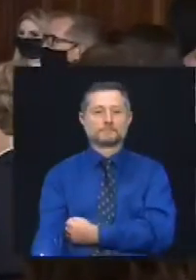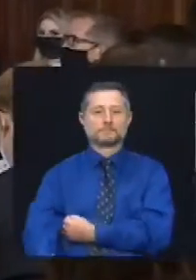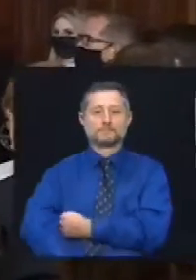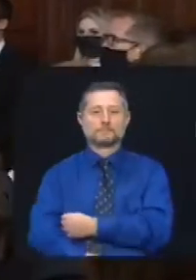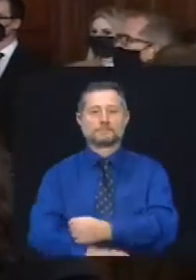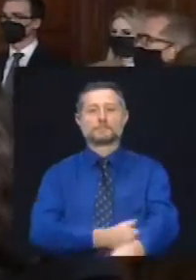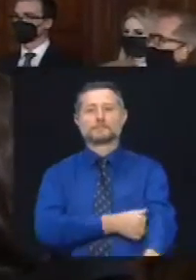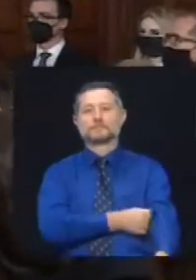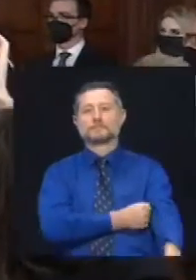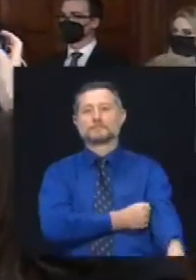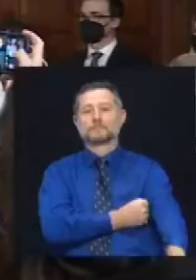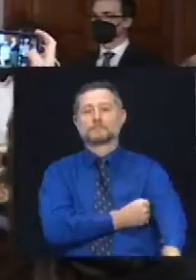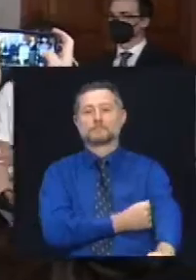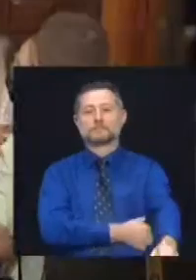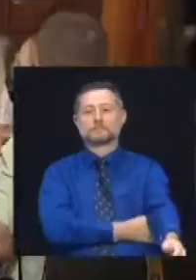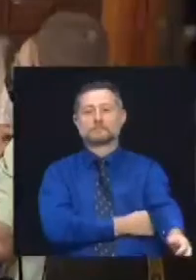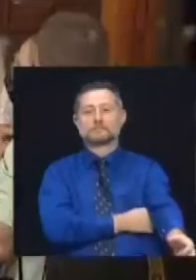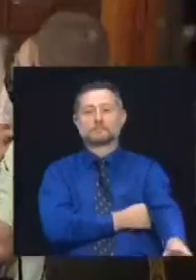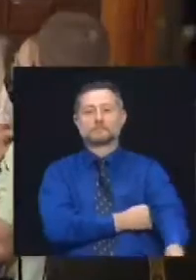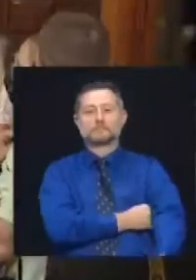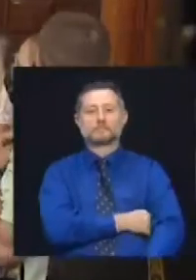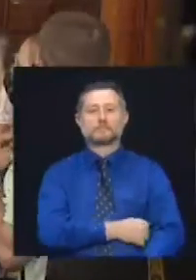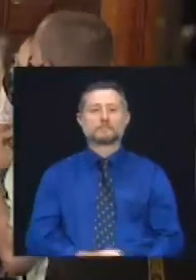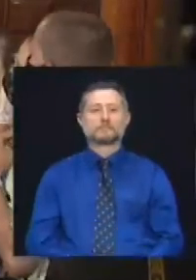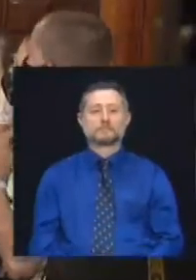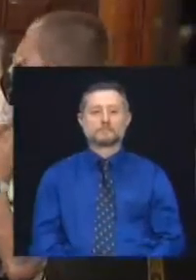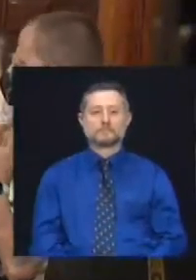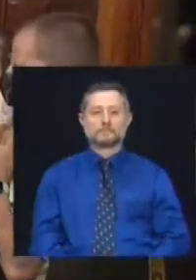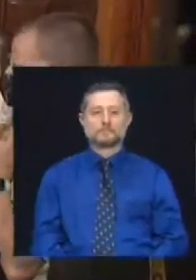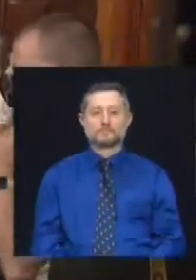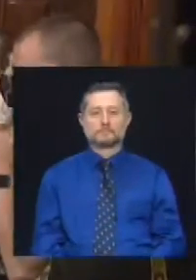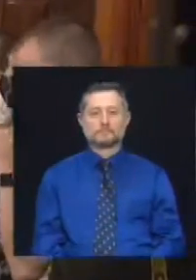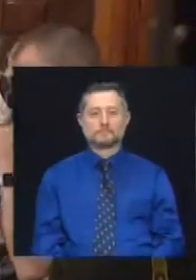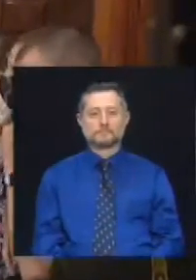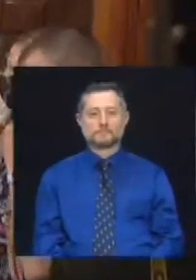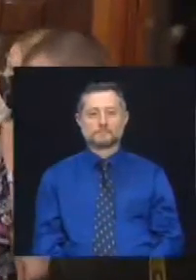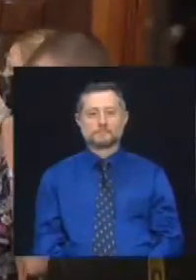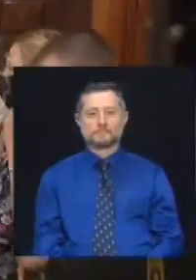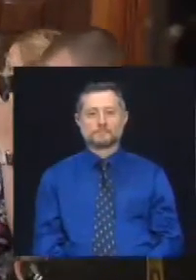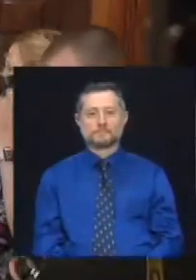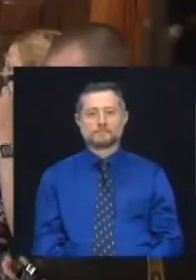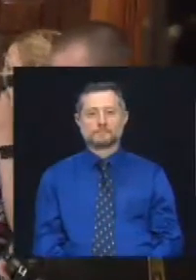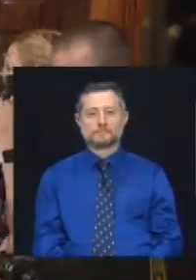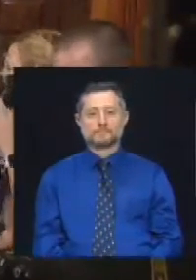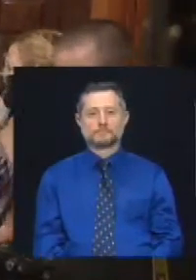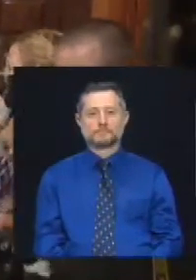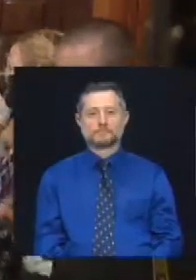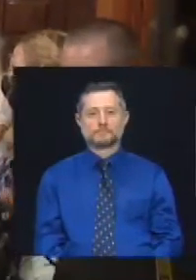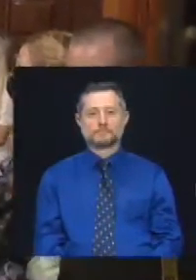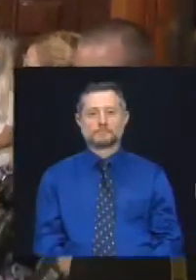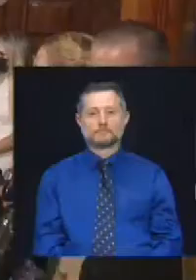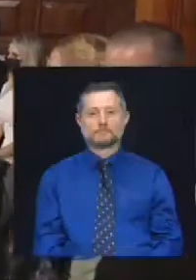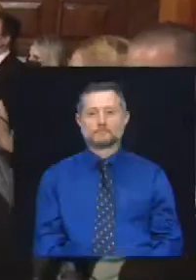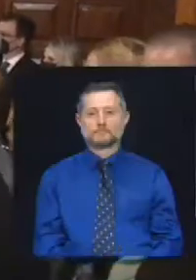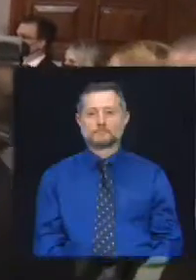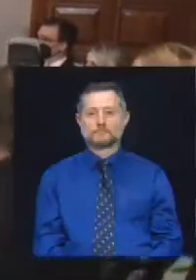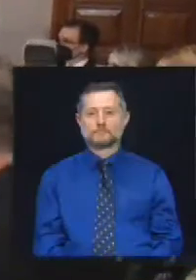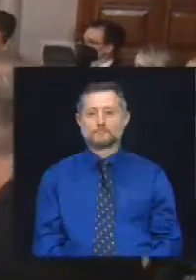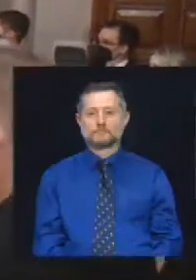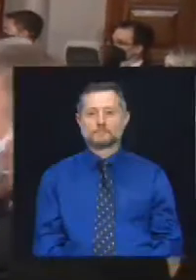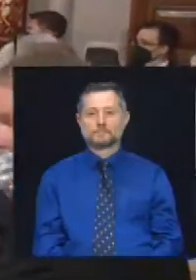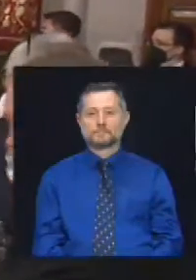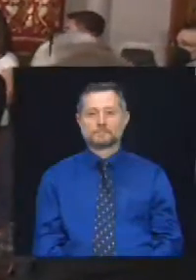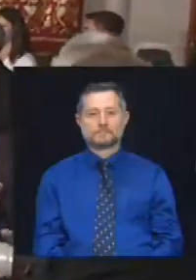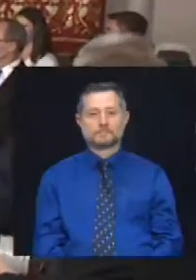And it doesn't look like yet they've provided audio for the what is the pool feed, the switch feed, but